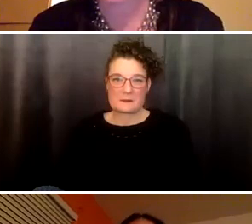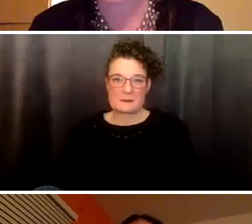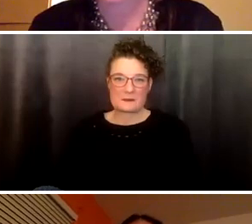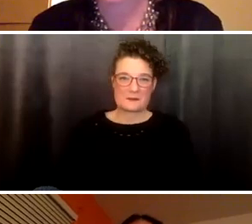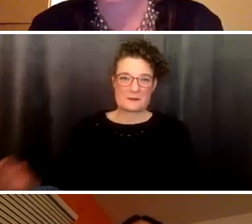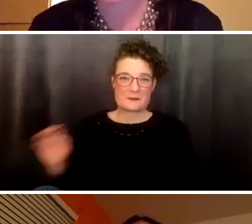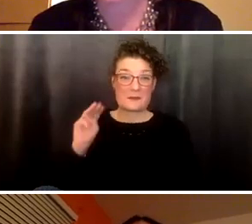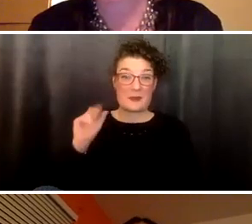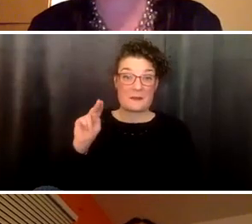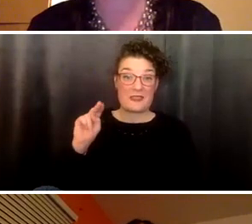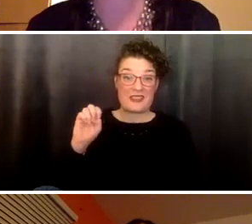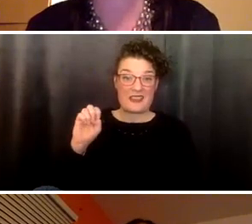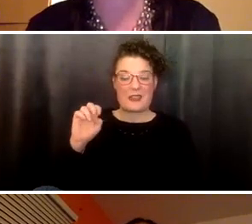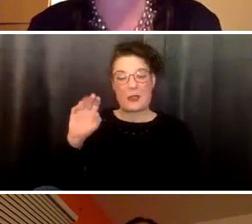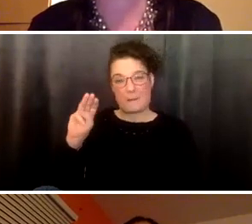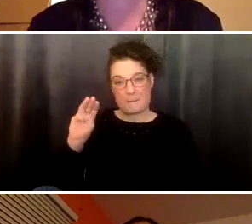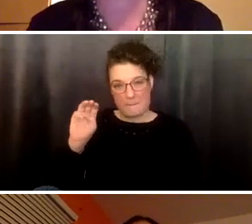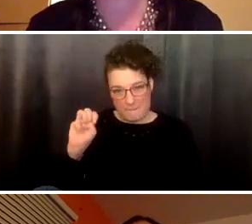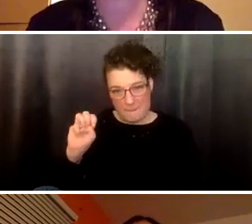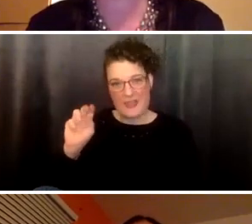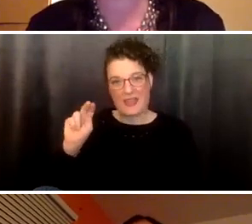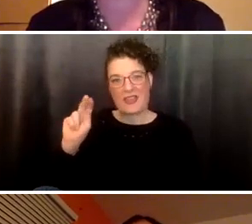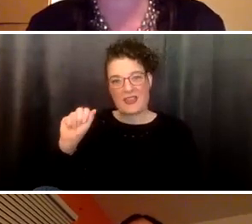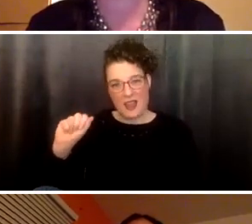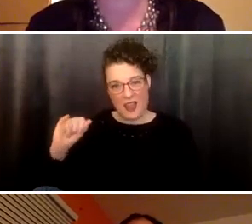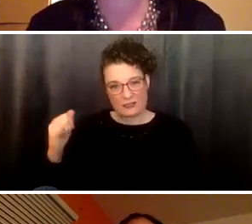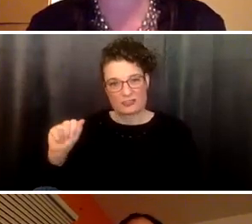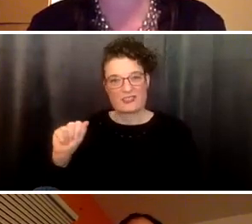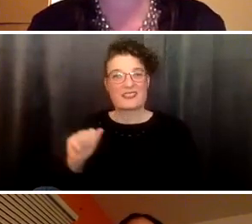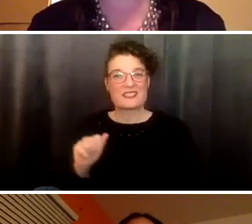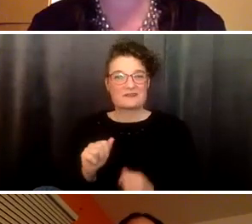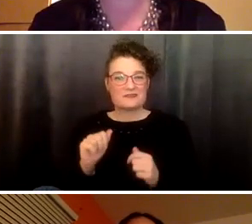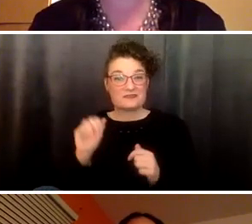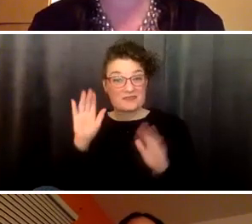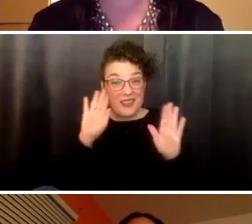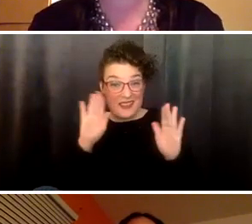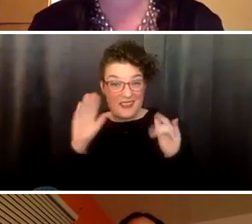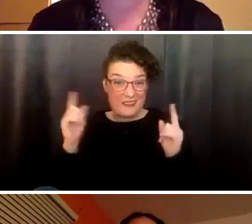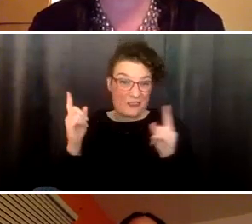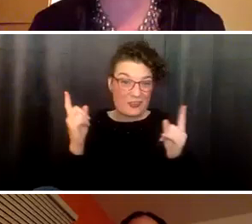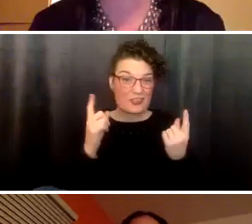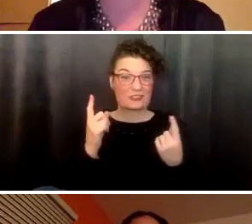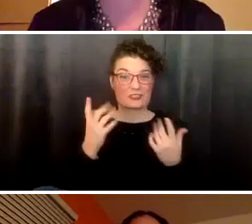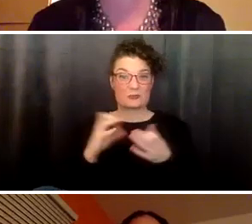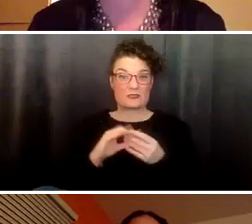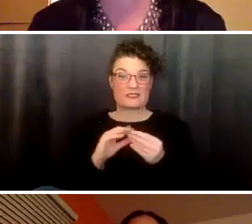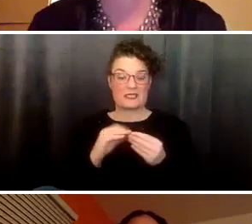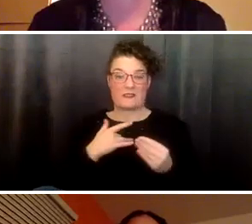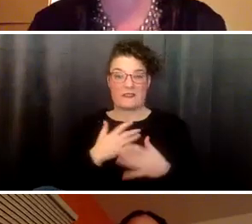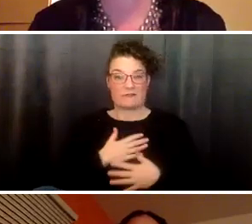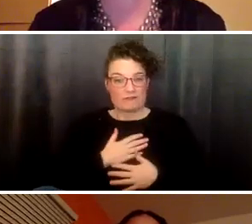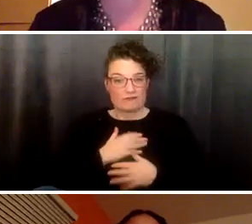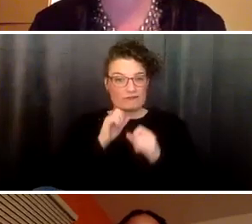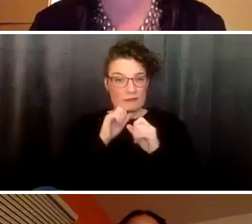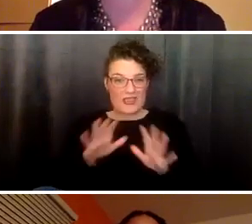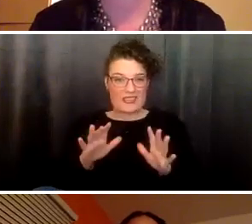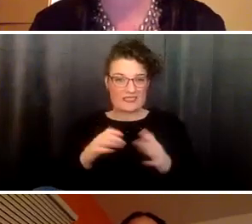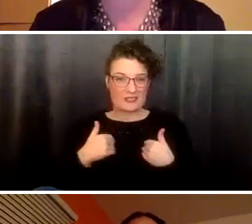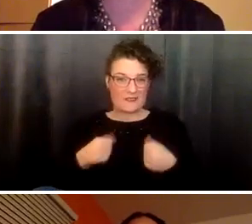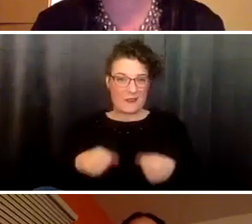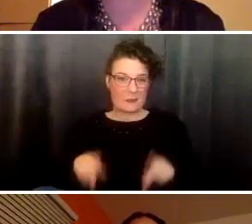First of all, I'd just like to say that I feel really blessed to have the opportunity to be